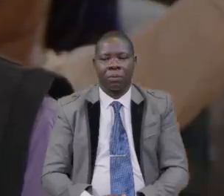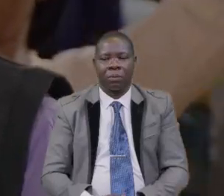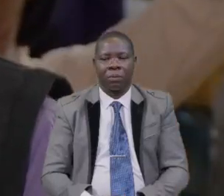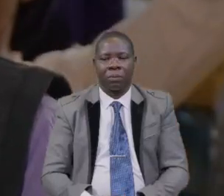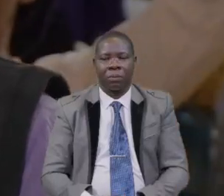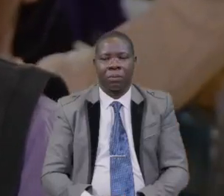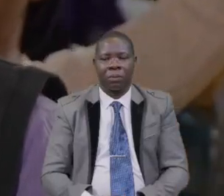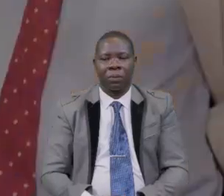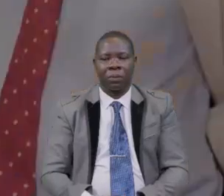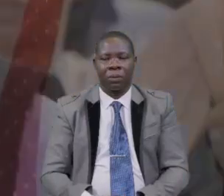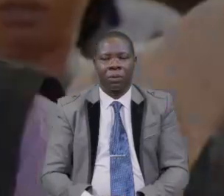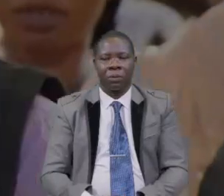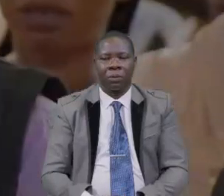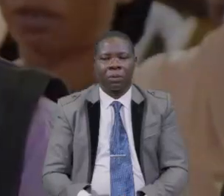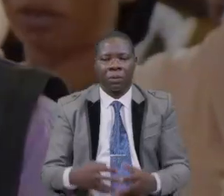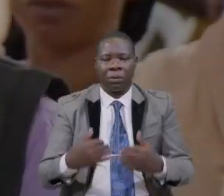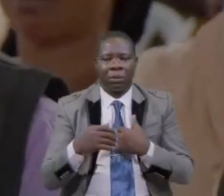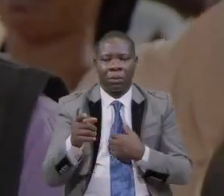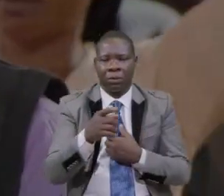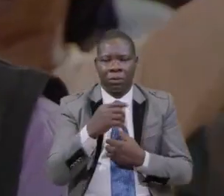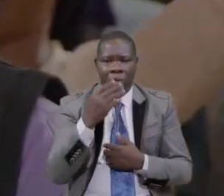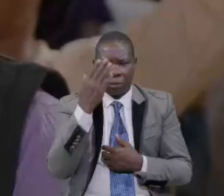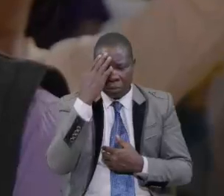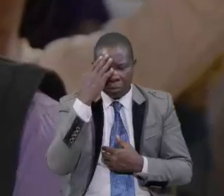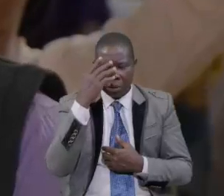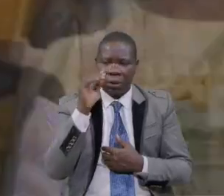Have you noticed his preparation